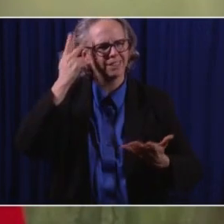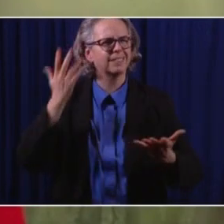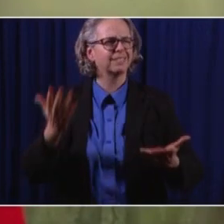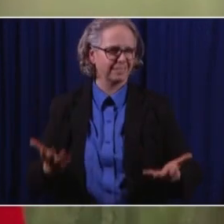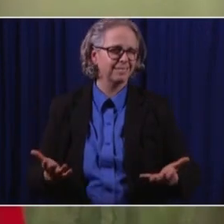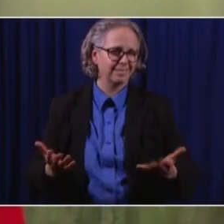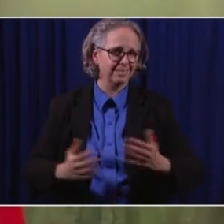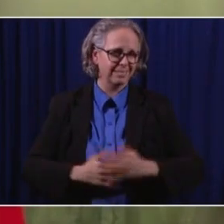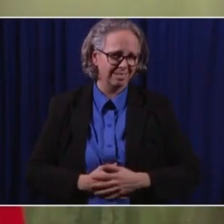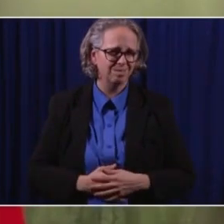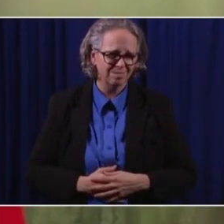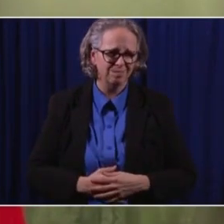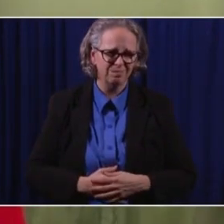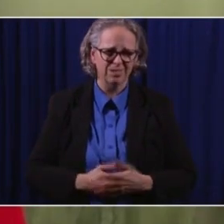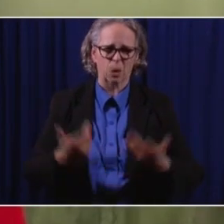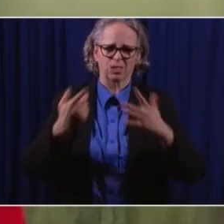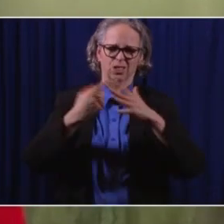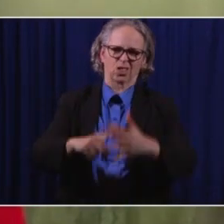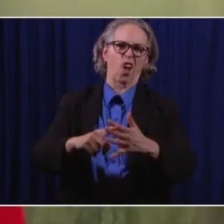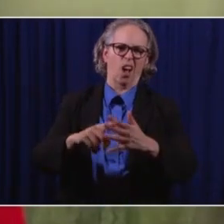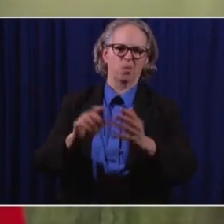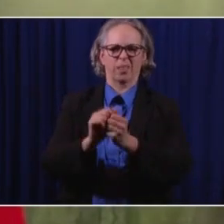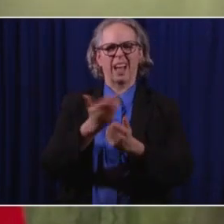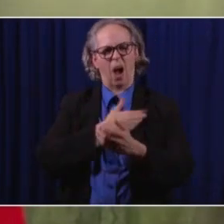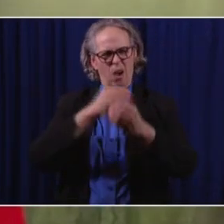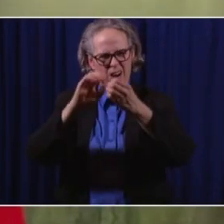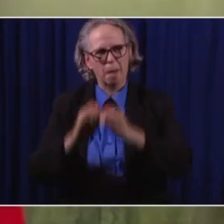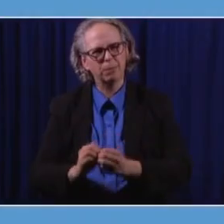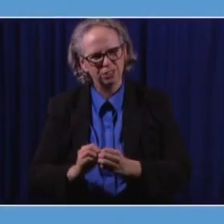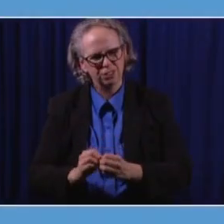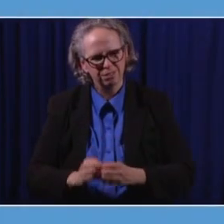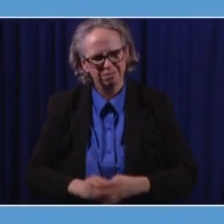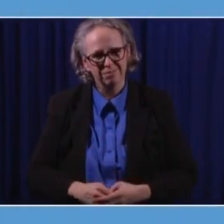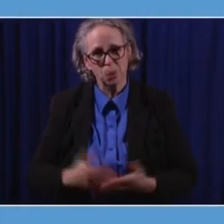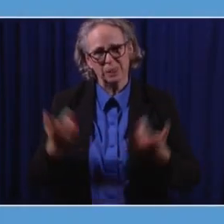Eric, with the slides for today's data.